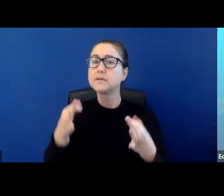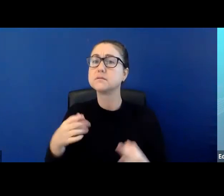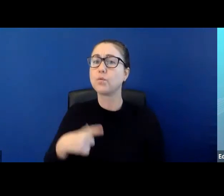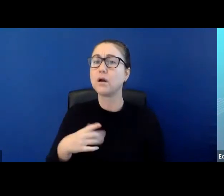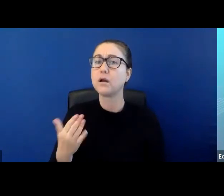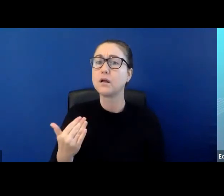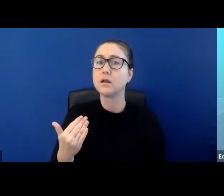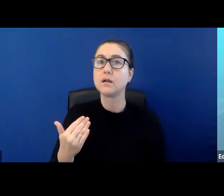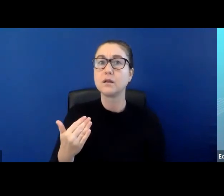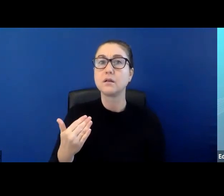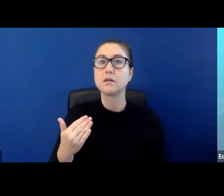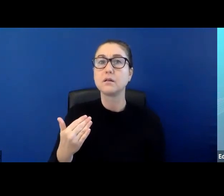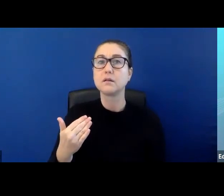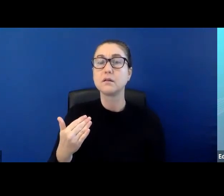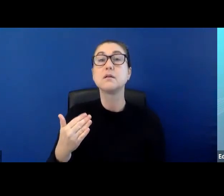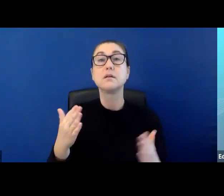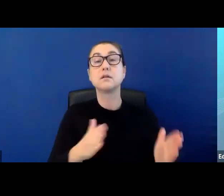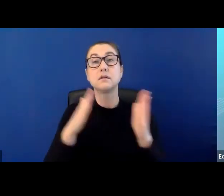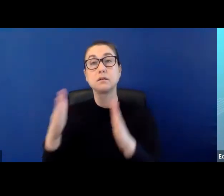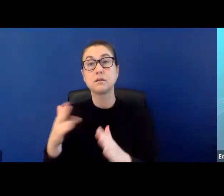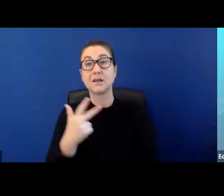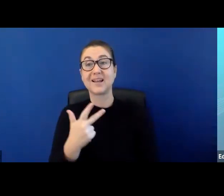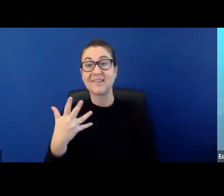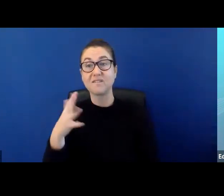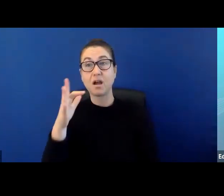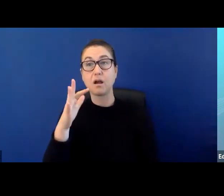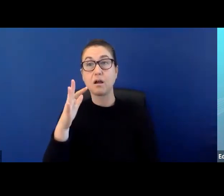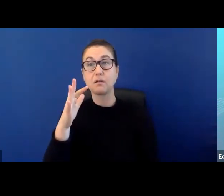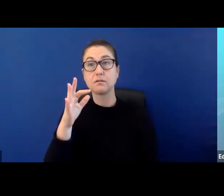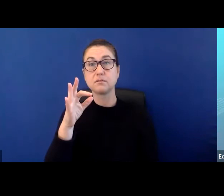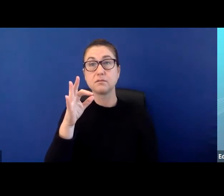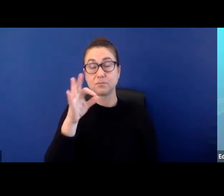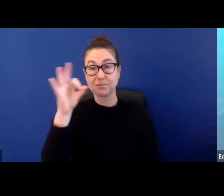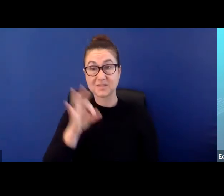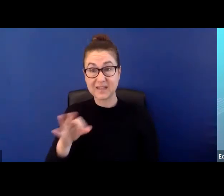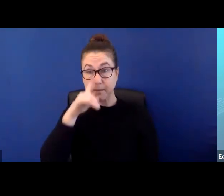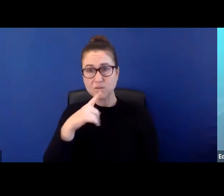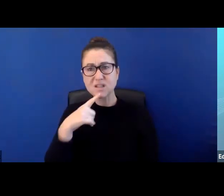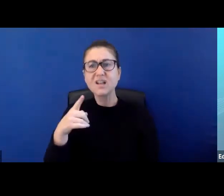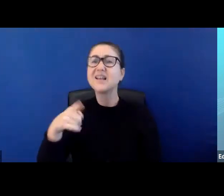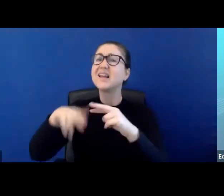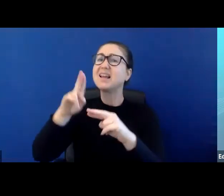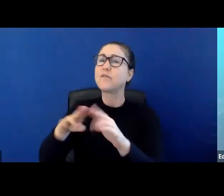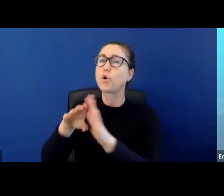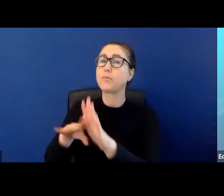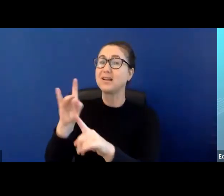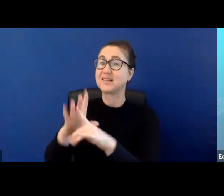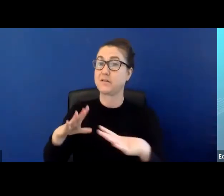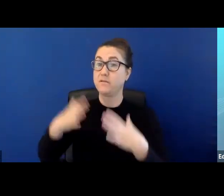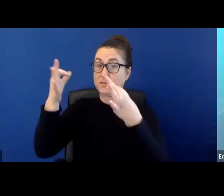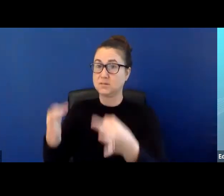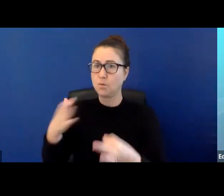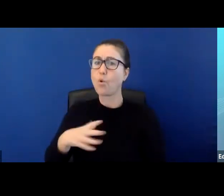85% said that they wanted to know when decisions were automated. So they want to know how decisions are